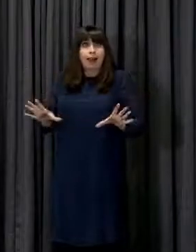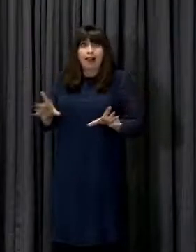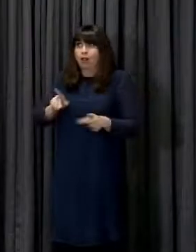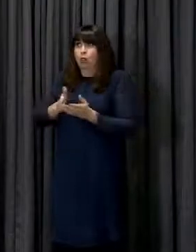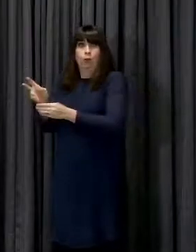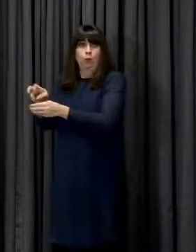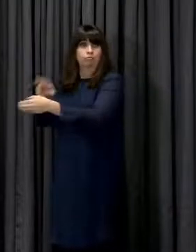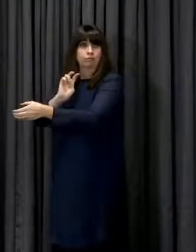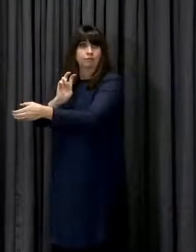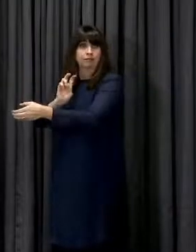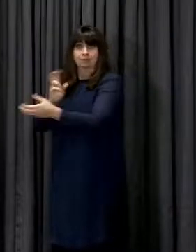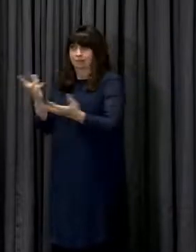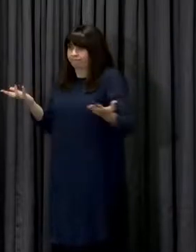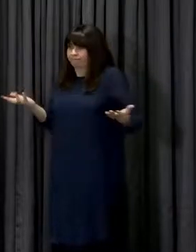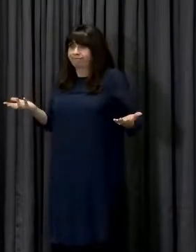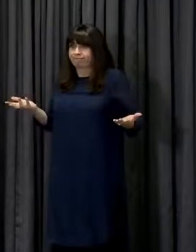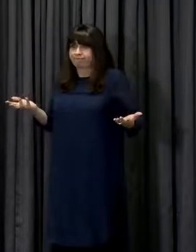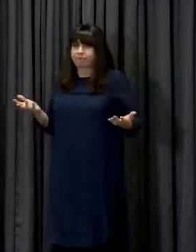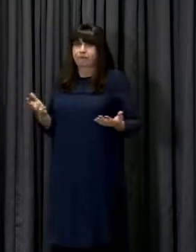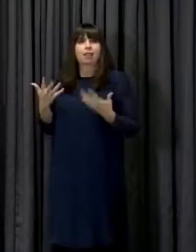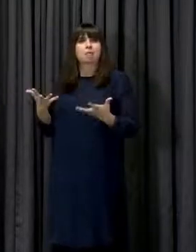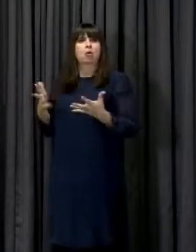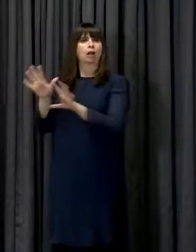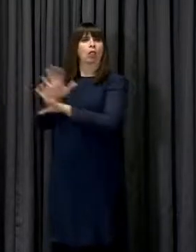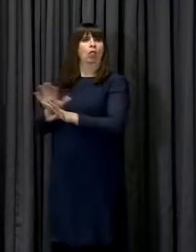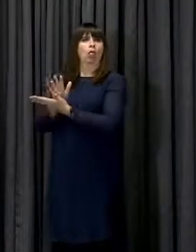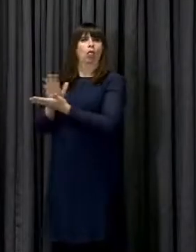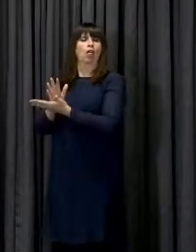is really unhelpful. When it comes though to